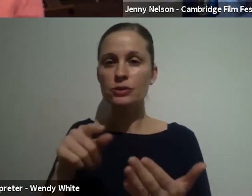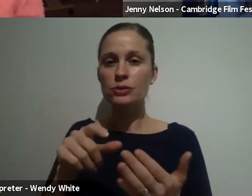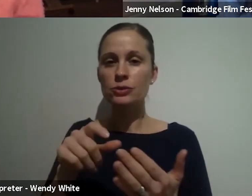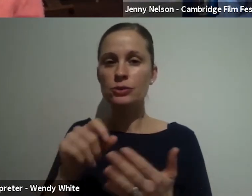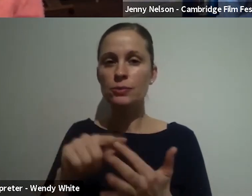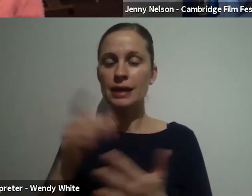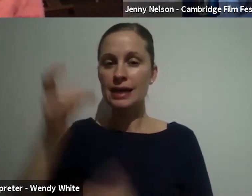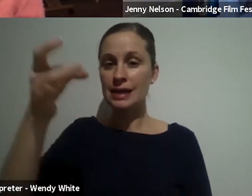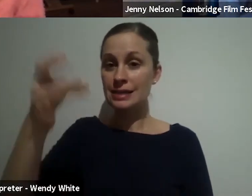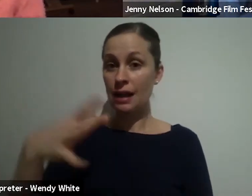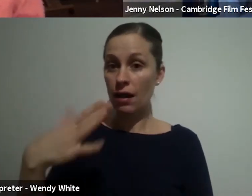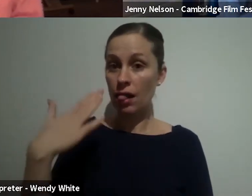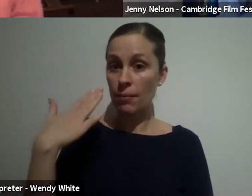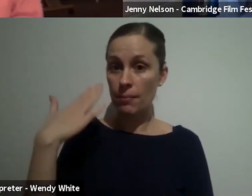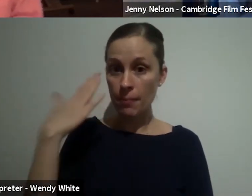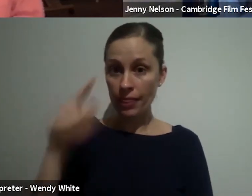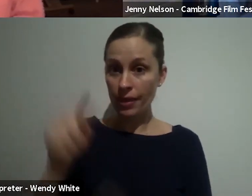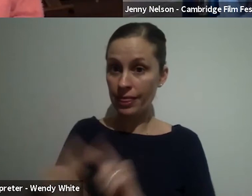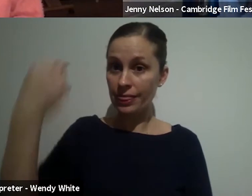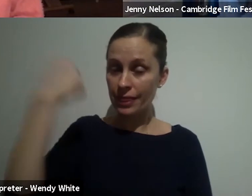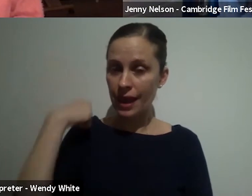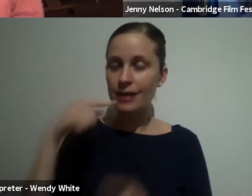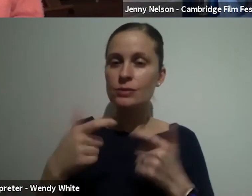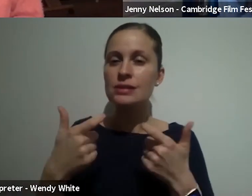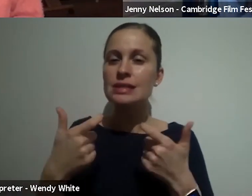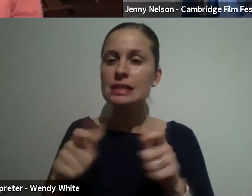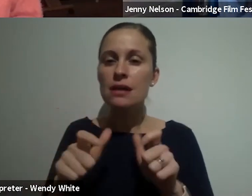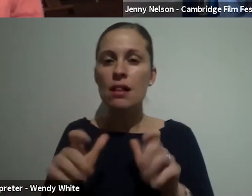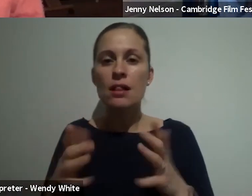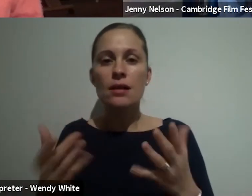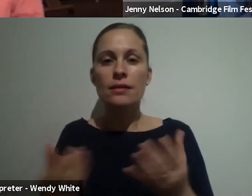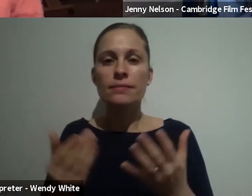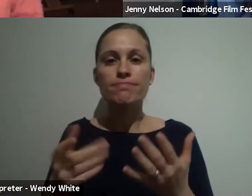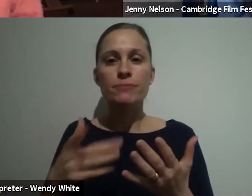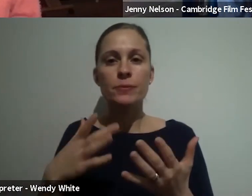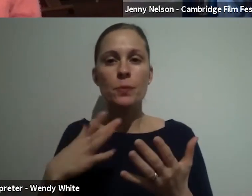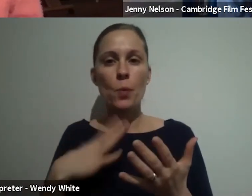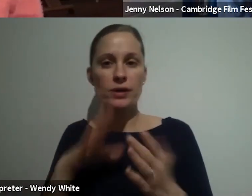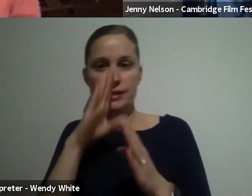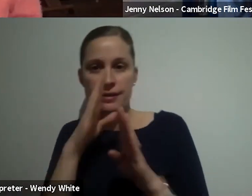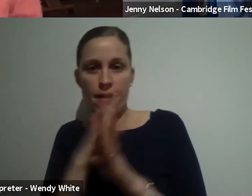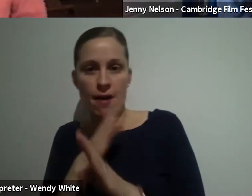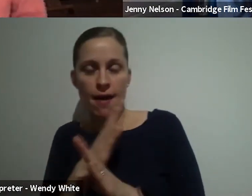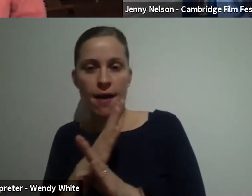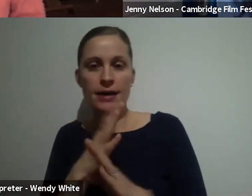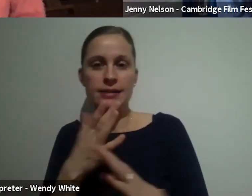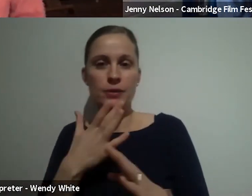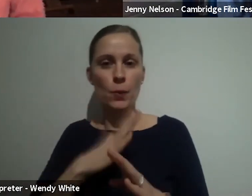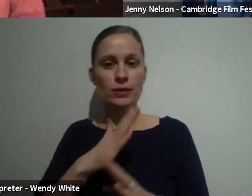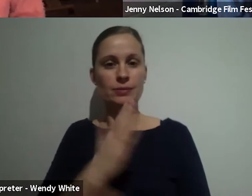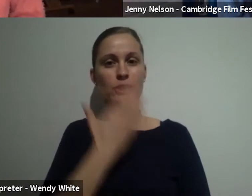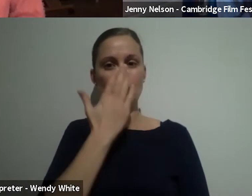was still being like, something to hide and something to be ashamed of.